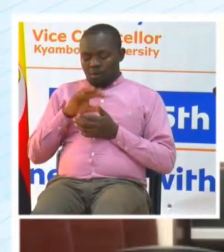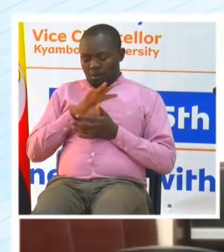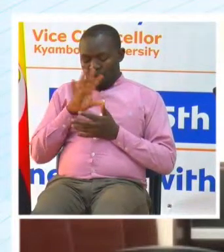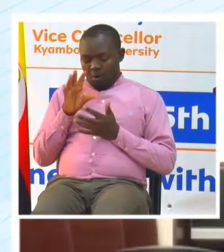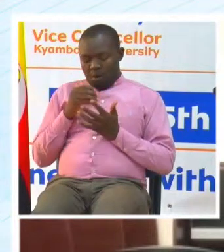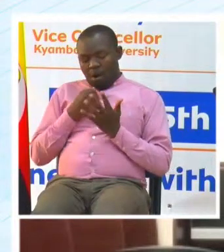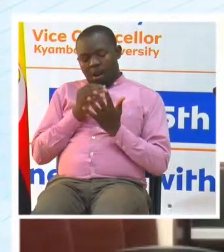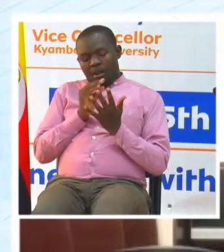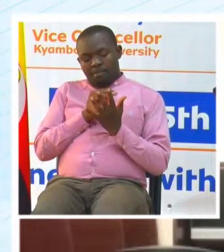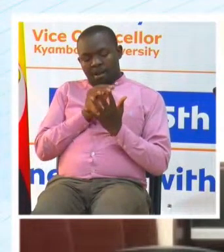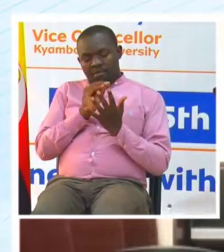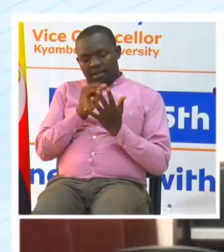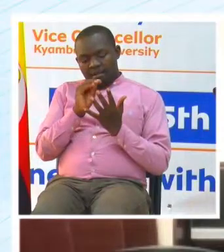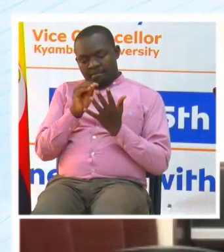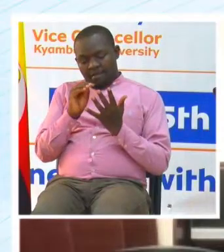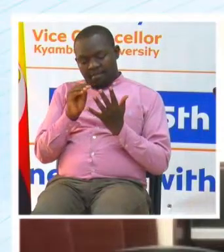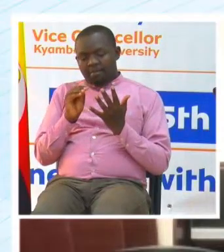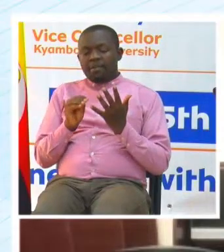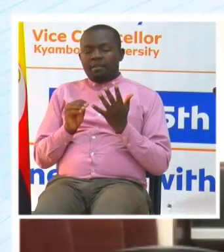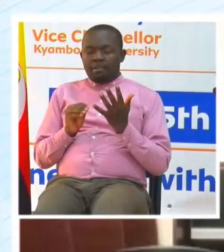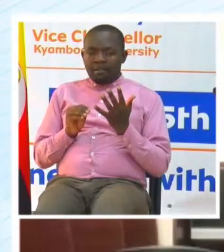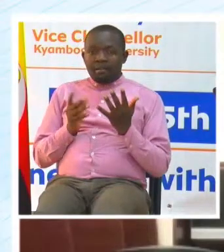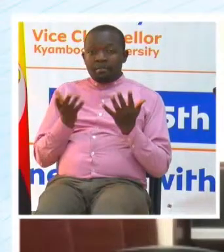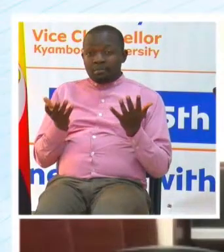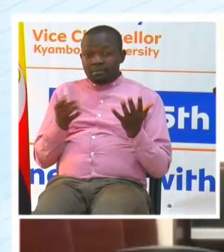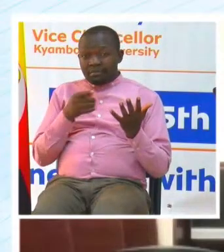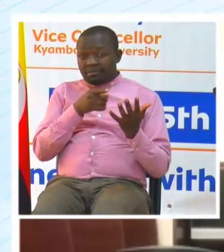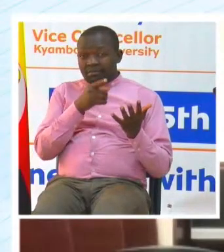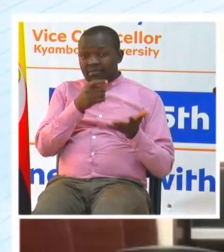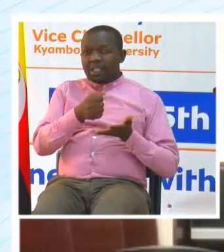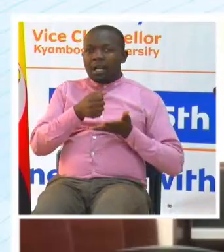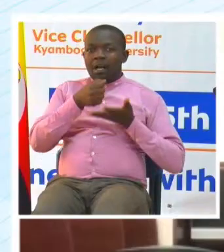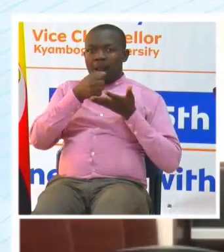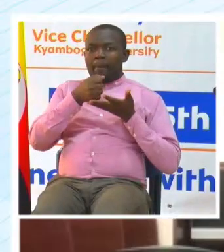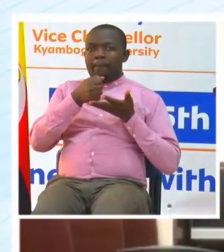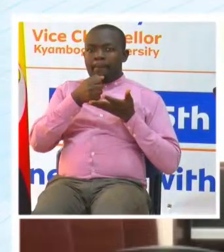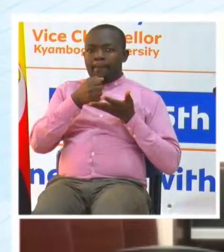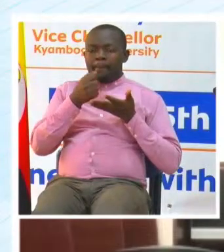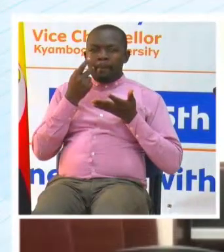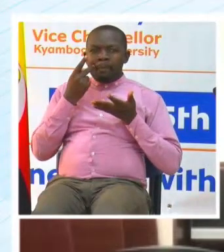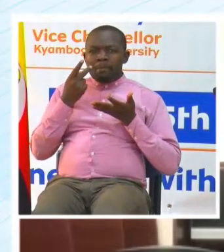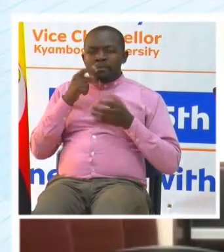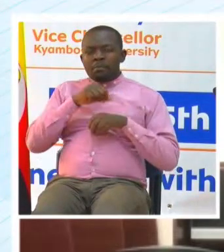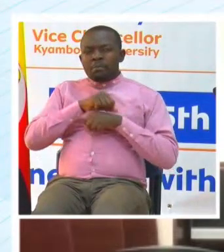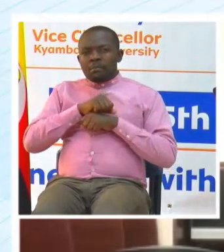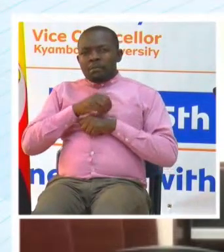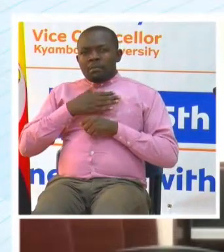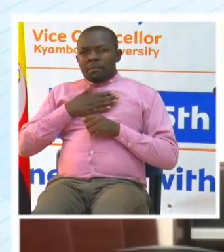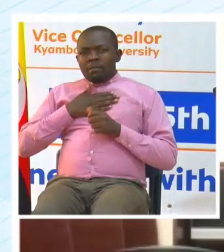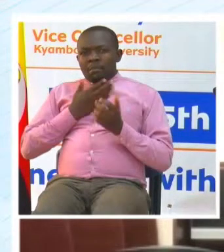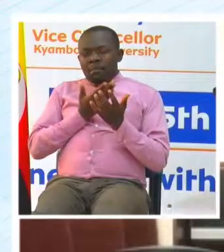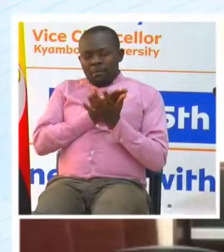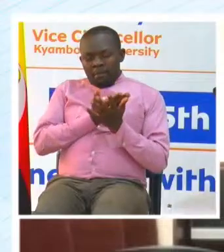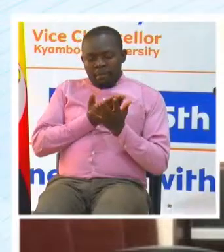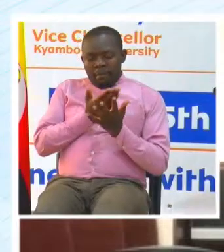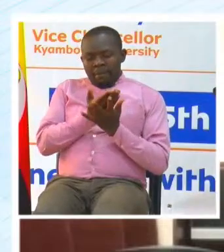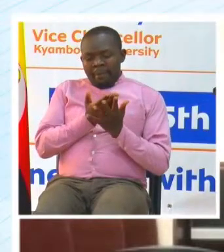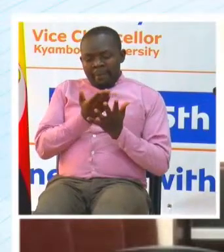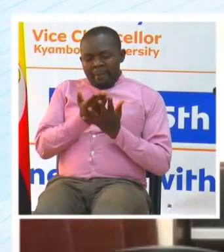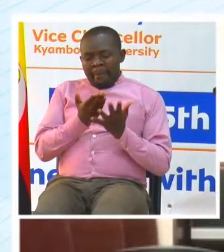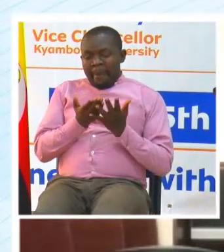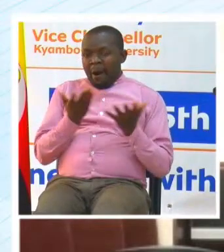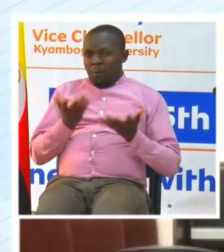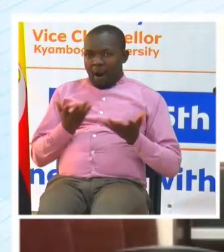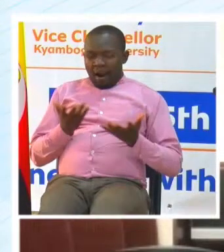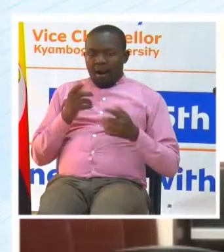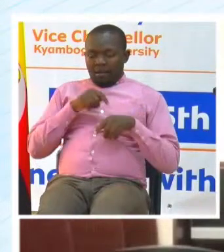in my Excel sheet, and this greatly helped me to choose the schools to apply to at the end of my